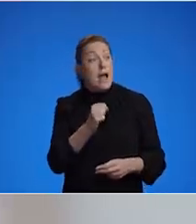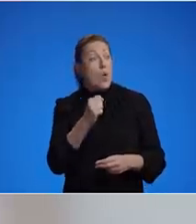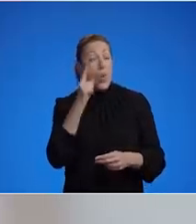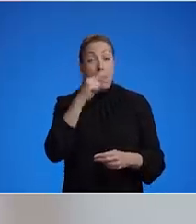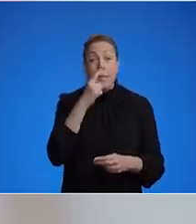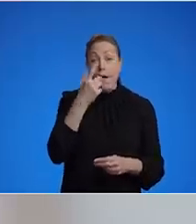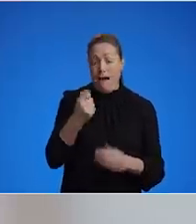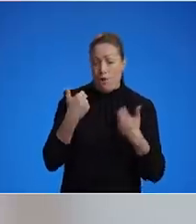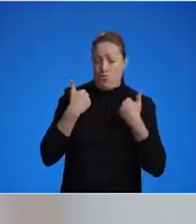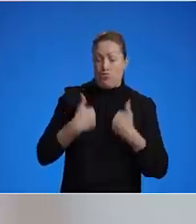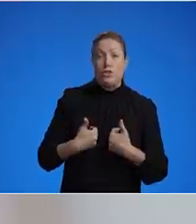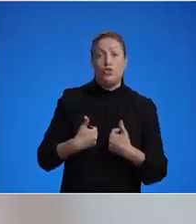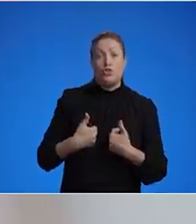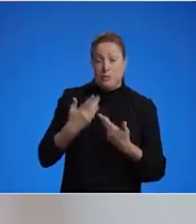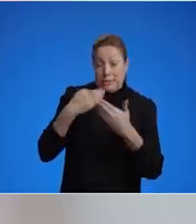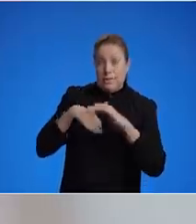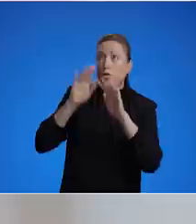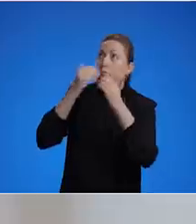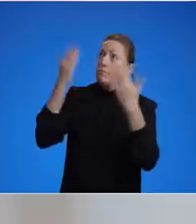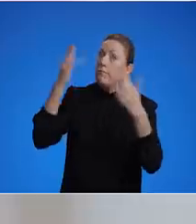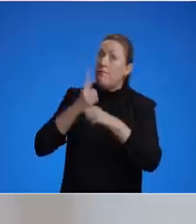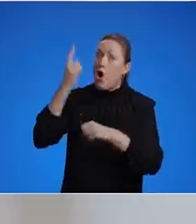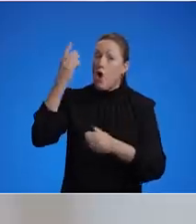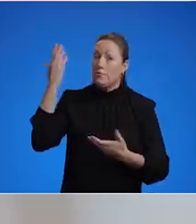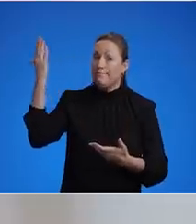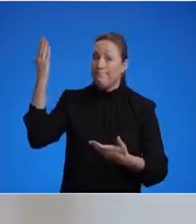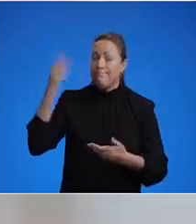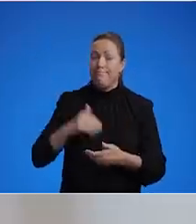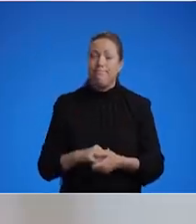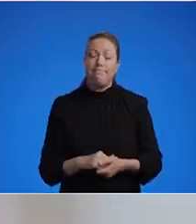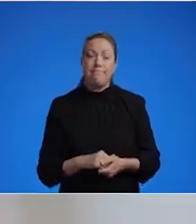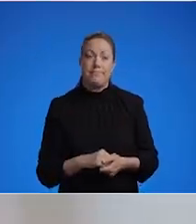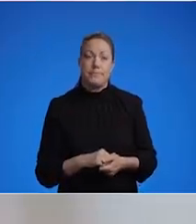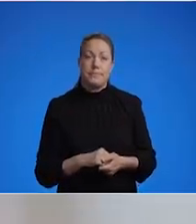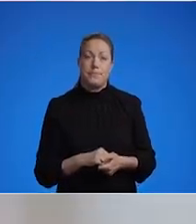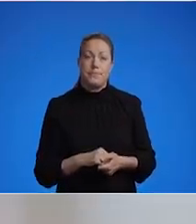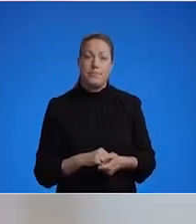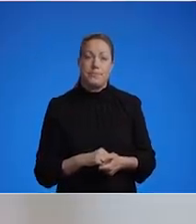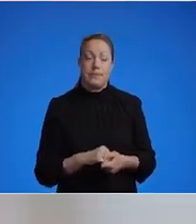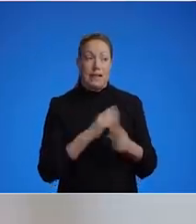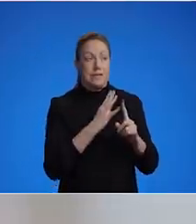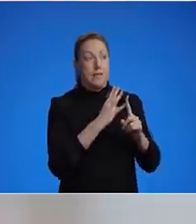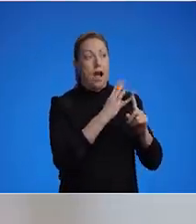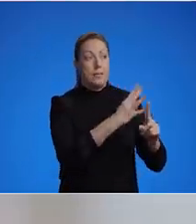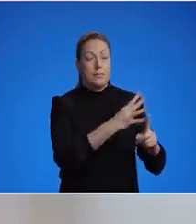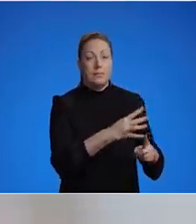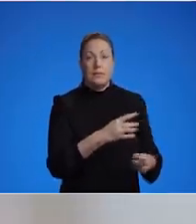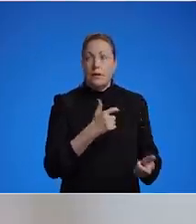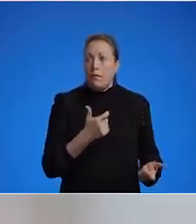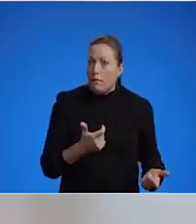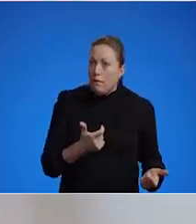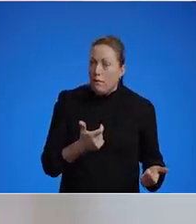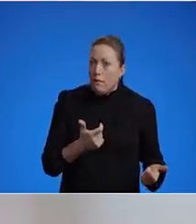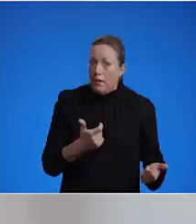riches to enter the kingdom of God. The disciples were astounded by these words, But Jesus